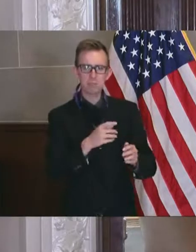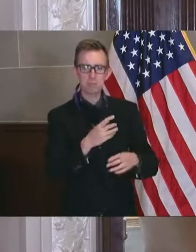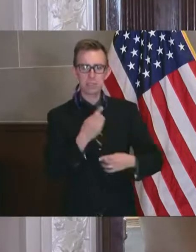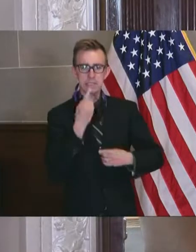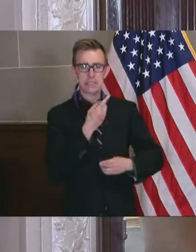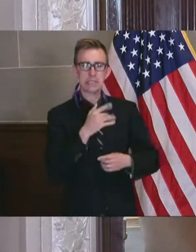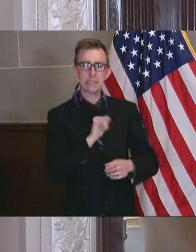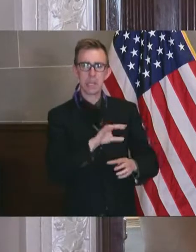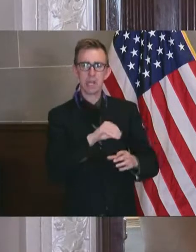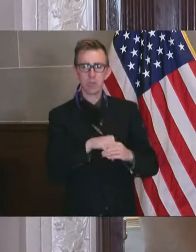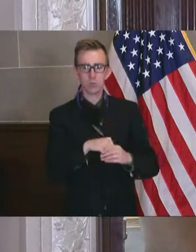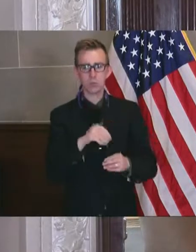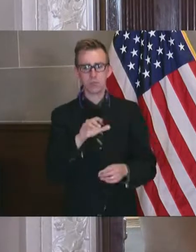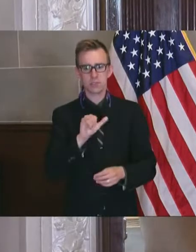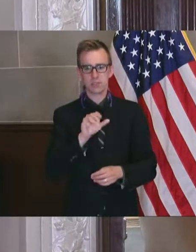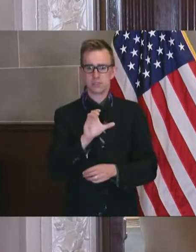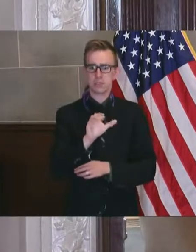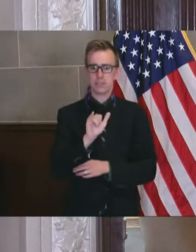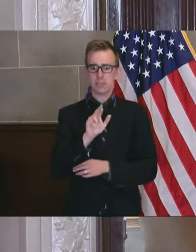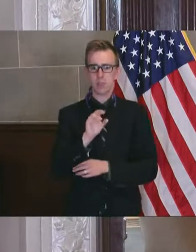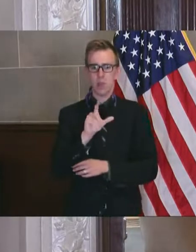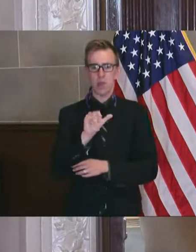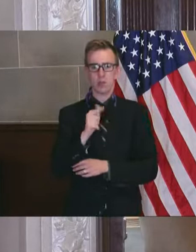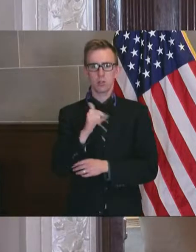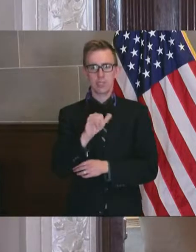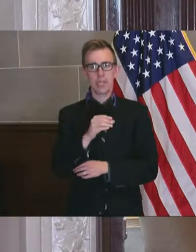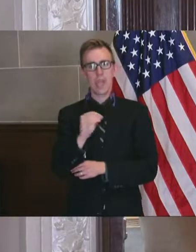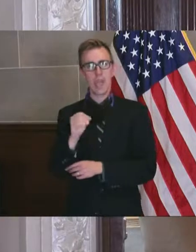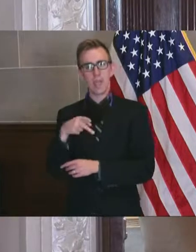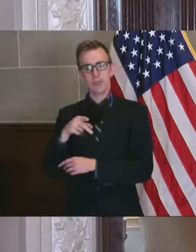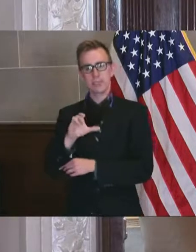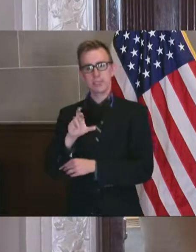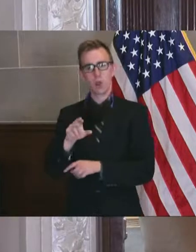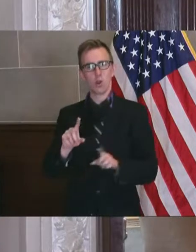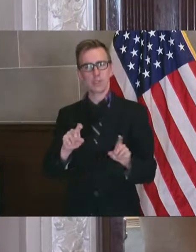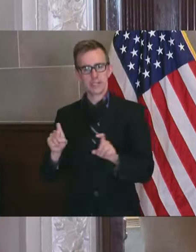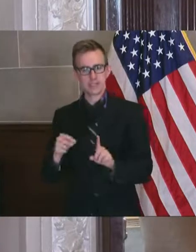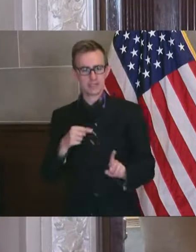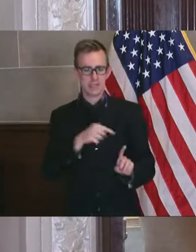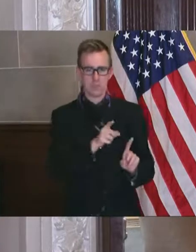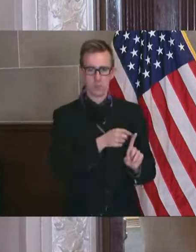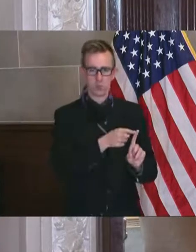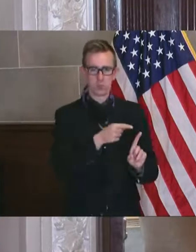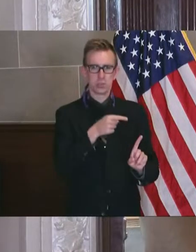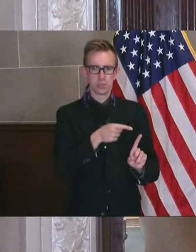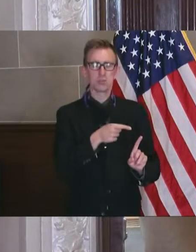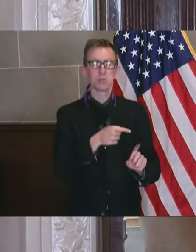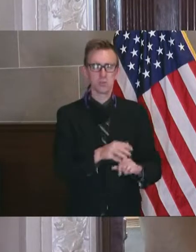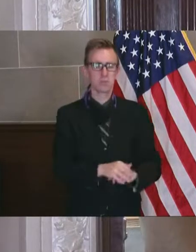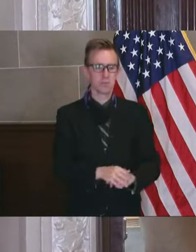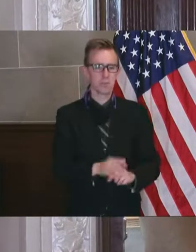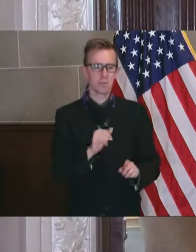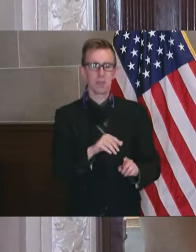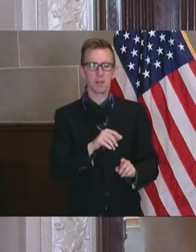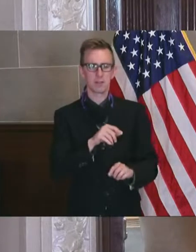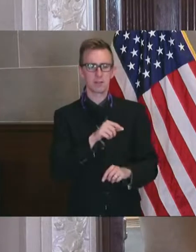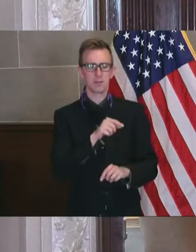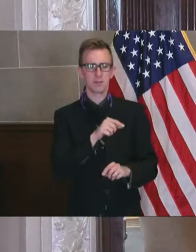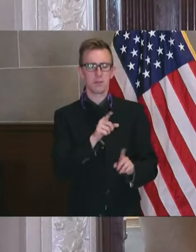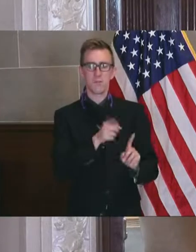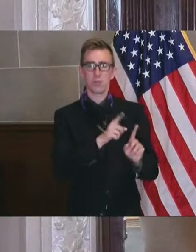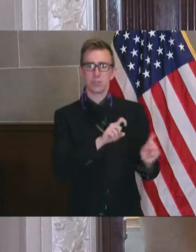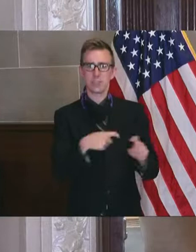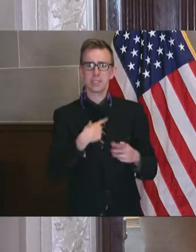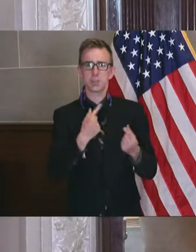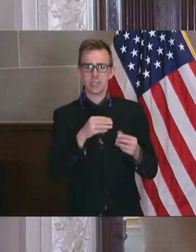included serology and PCR testing. Now, serology, I think the first serological test we ever did in